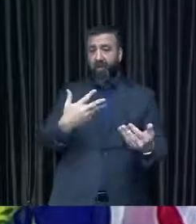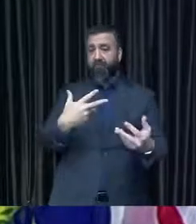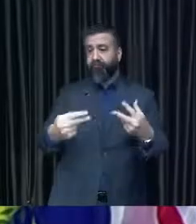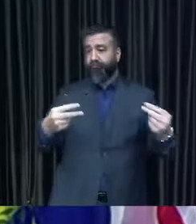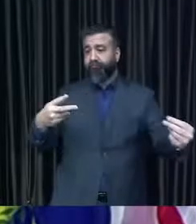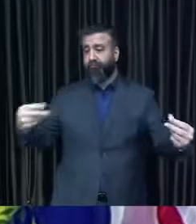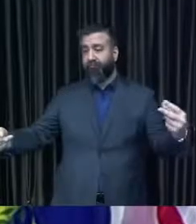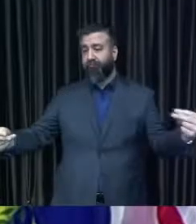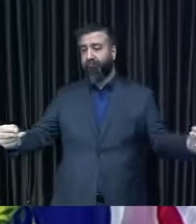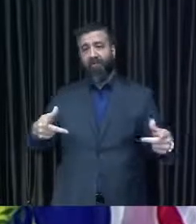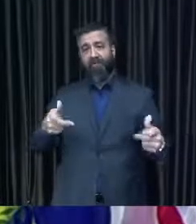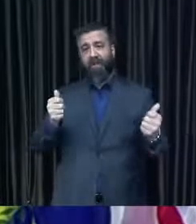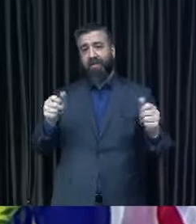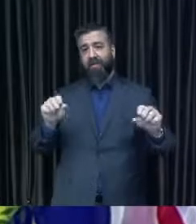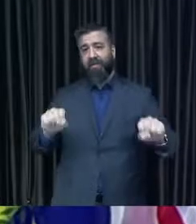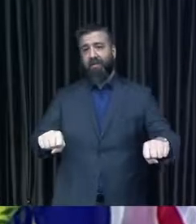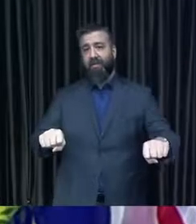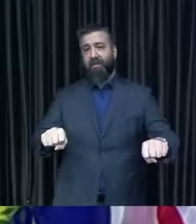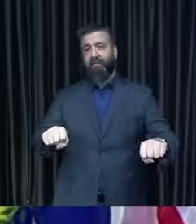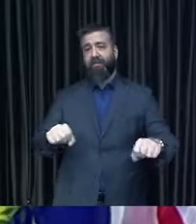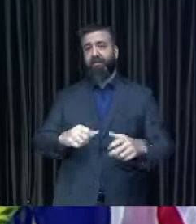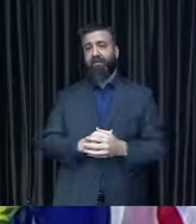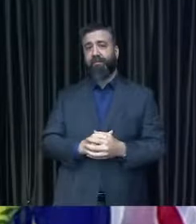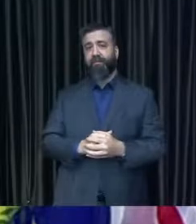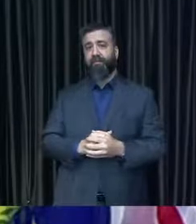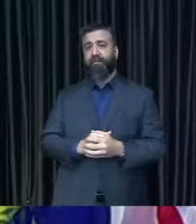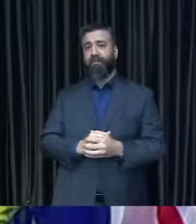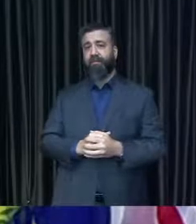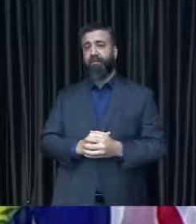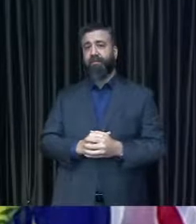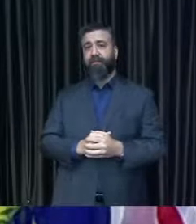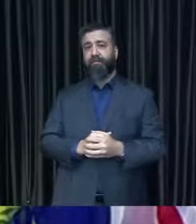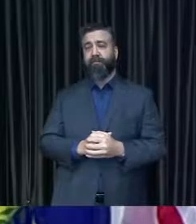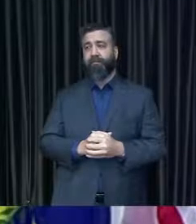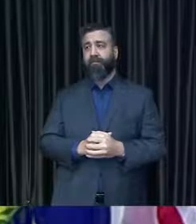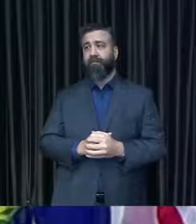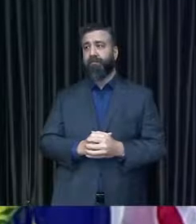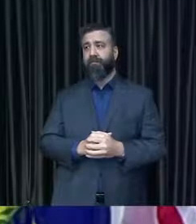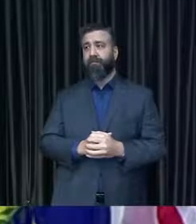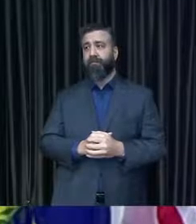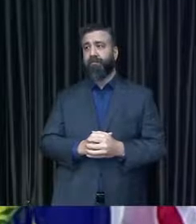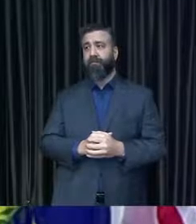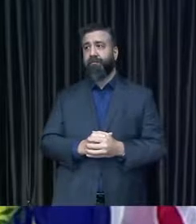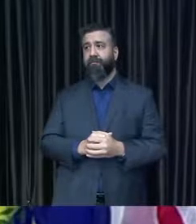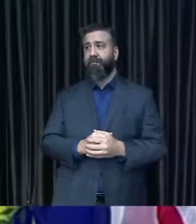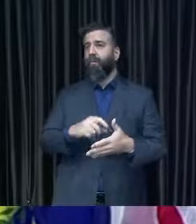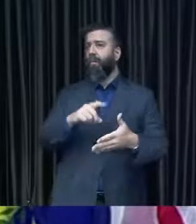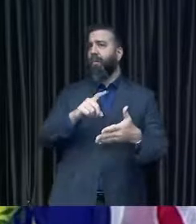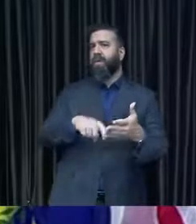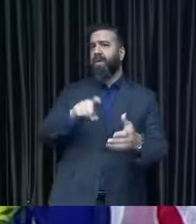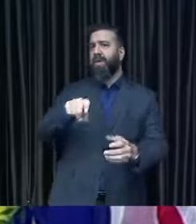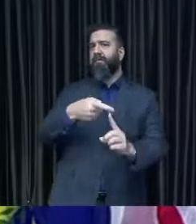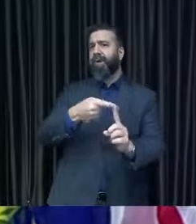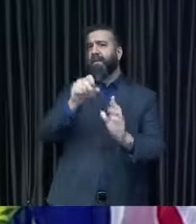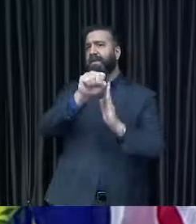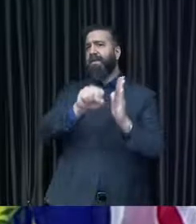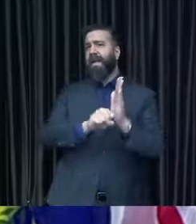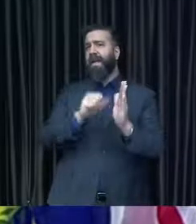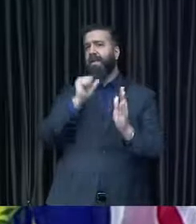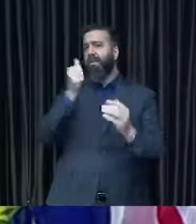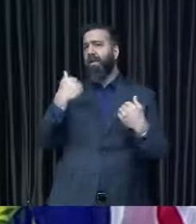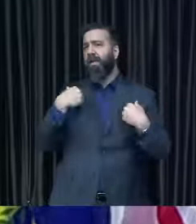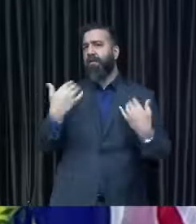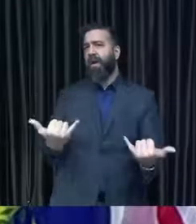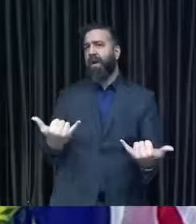that vaccine, and we'll be ready to do so. What do you need from the state that you're not getting currently regarding the